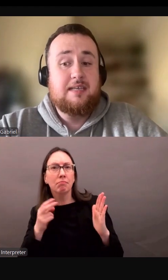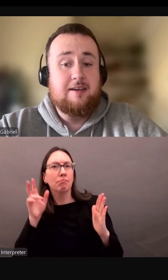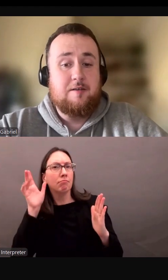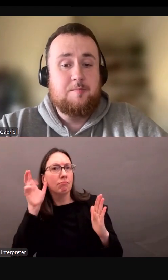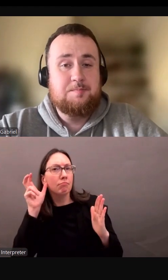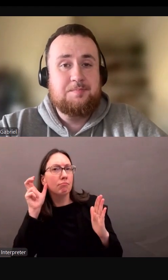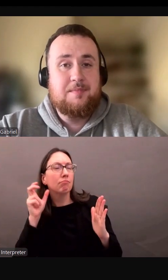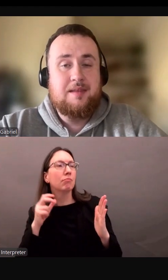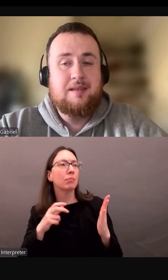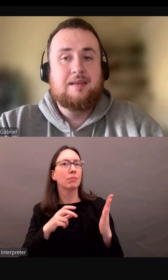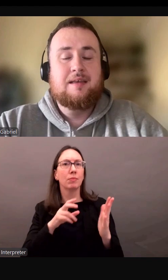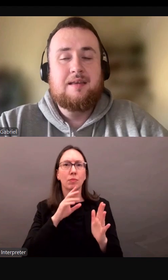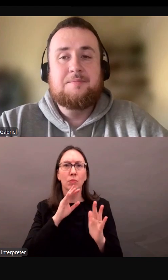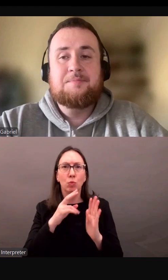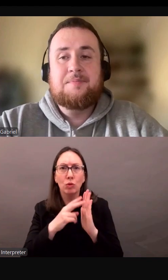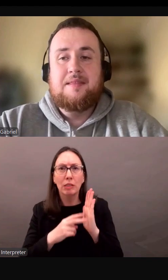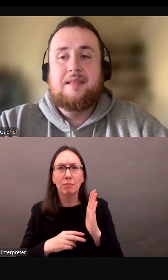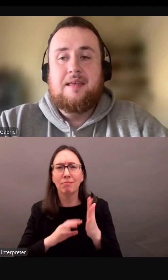features here.